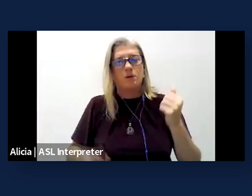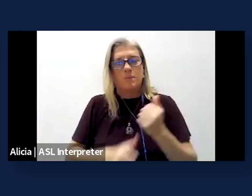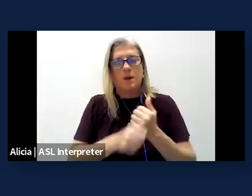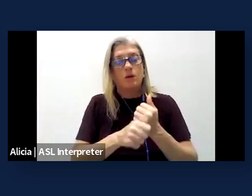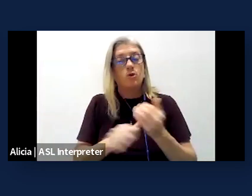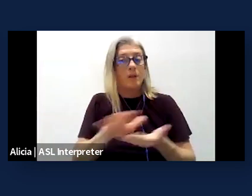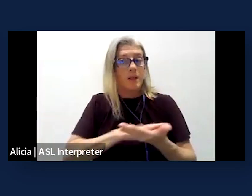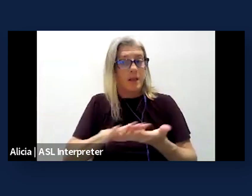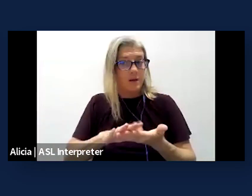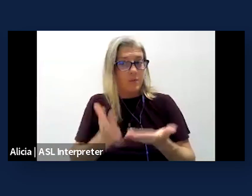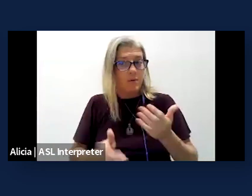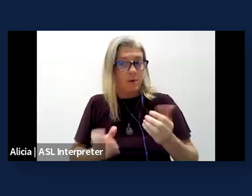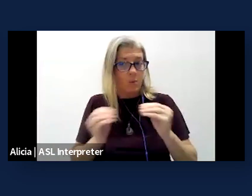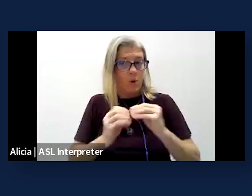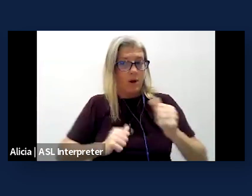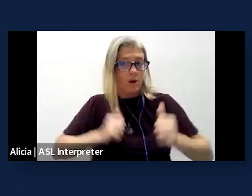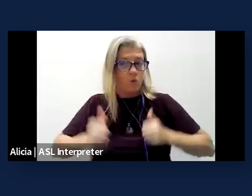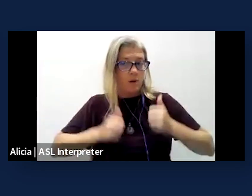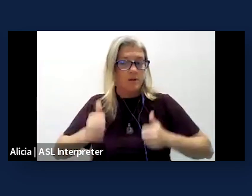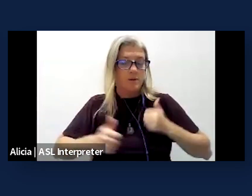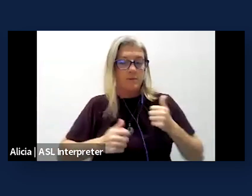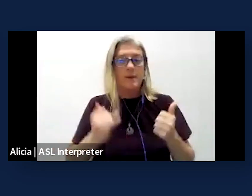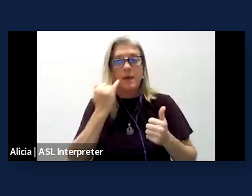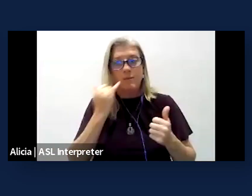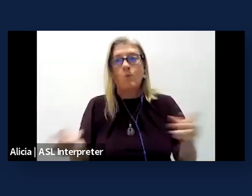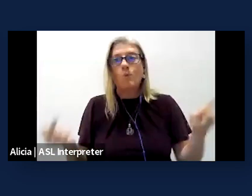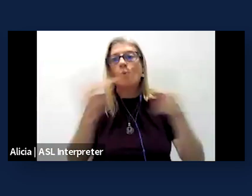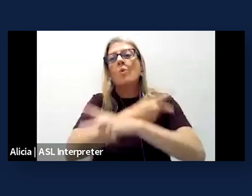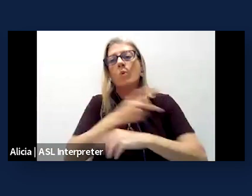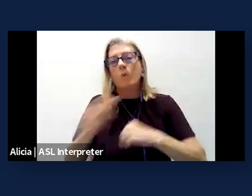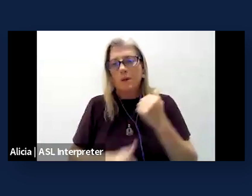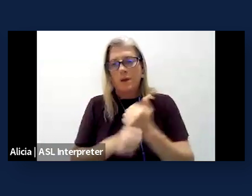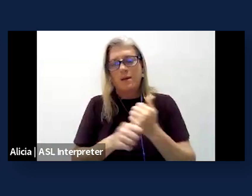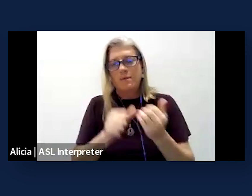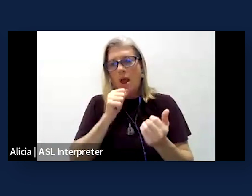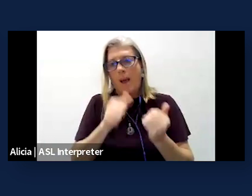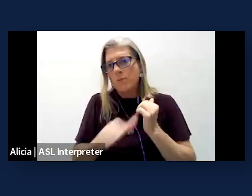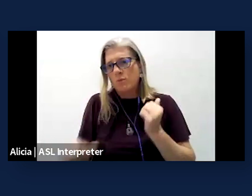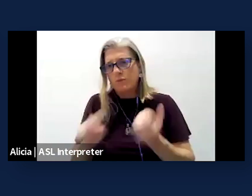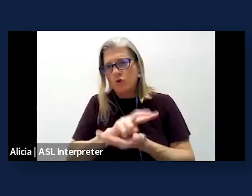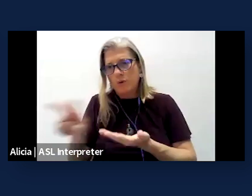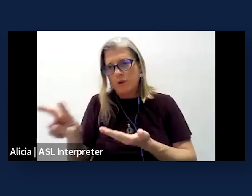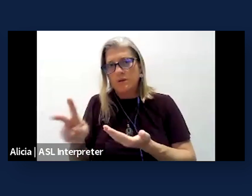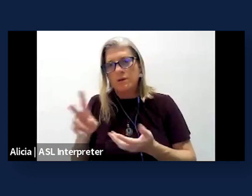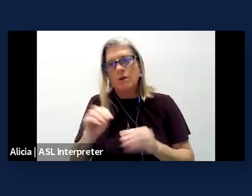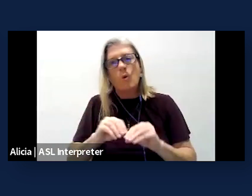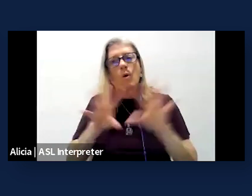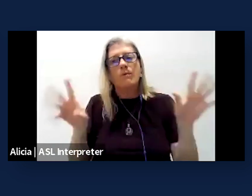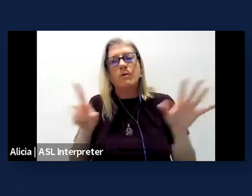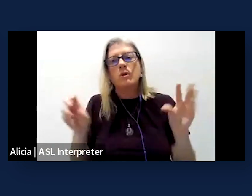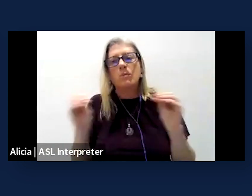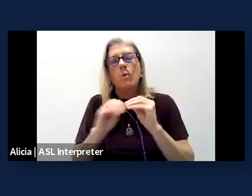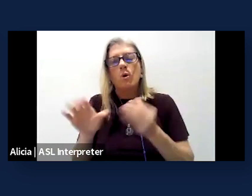will be more aggressive if you're more backed up. So if you haven't pooped in like 2 weeks, obviously you need more aggressive